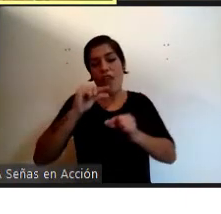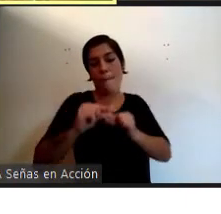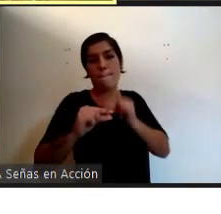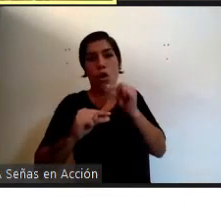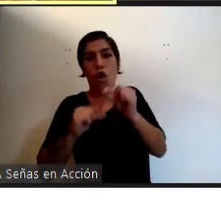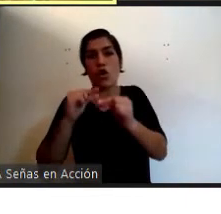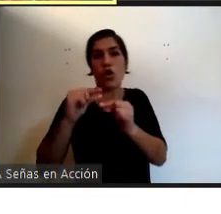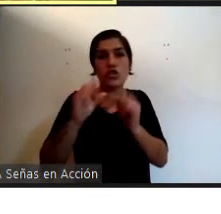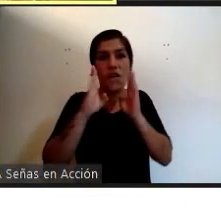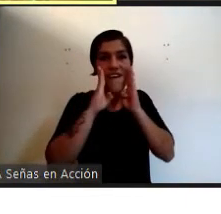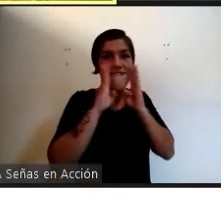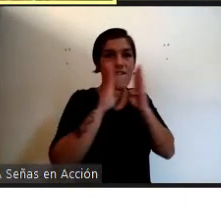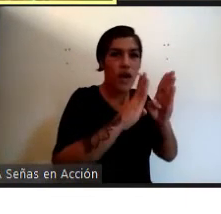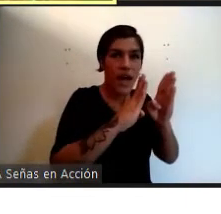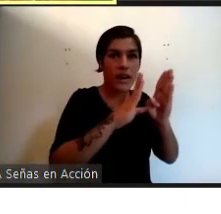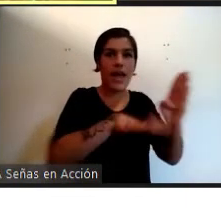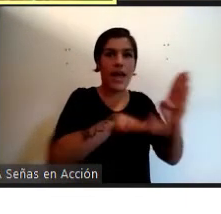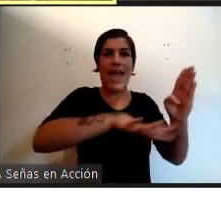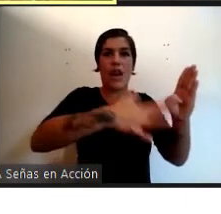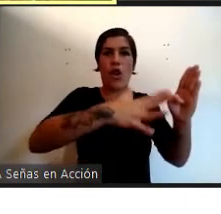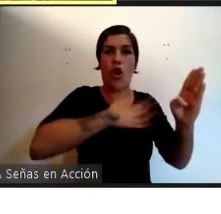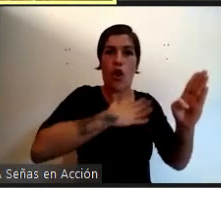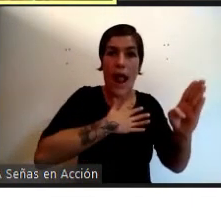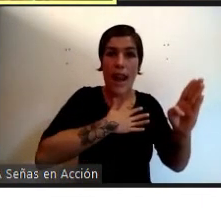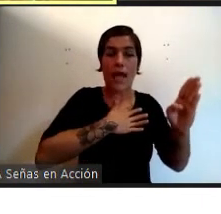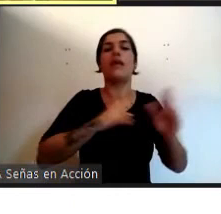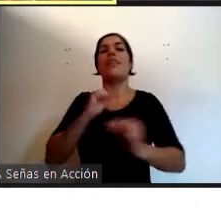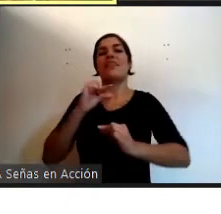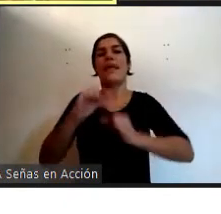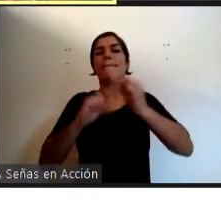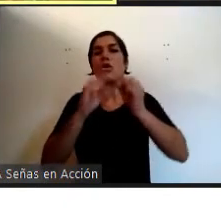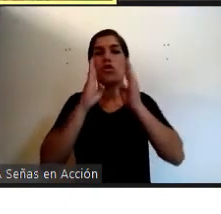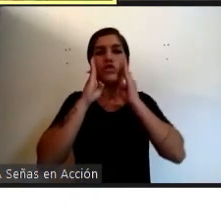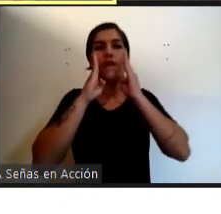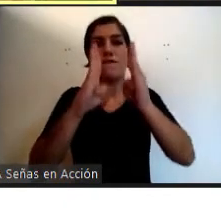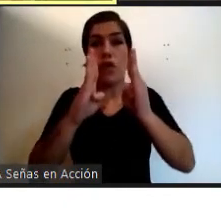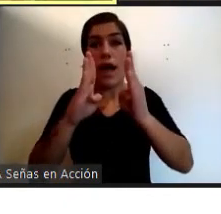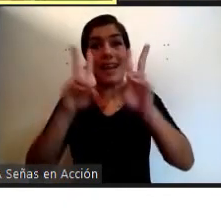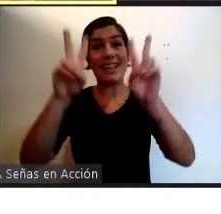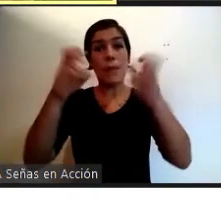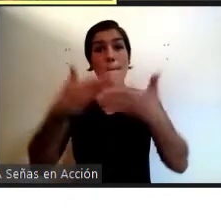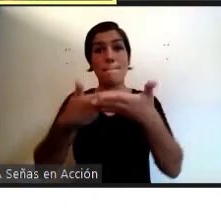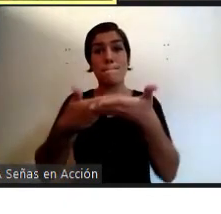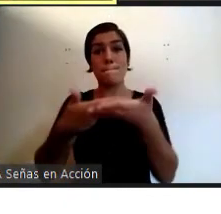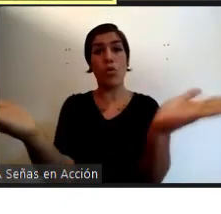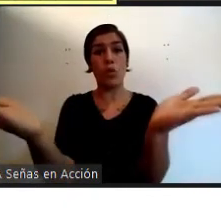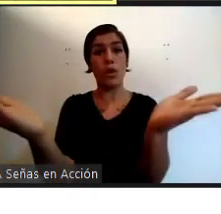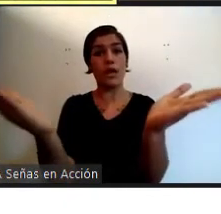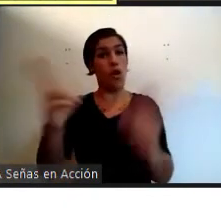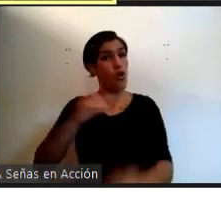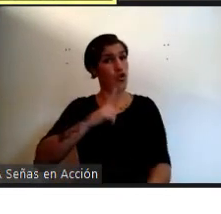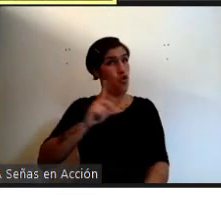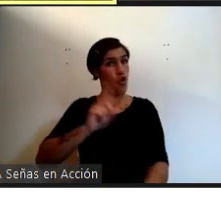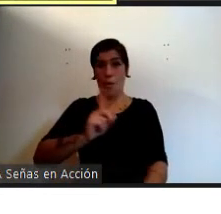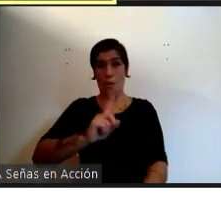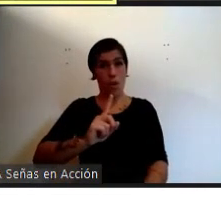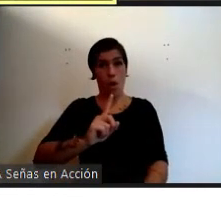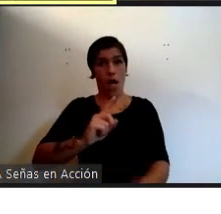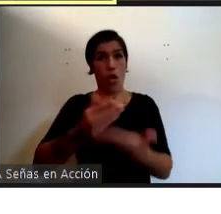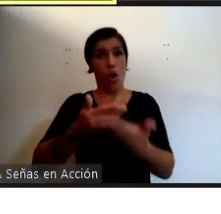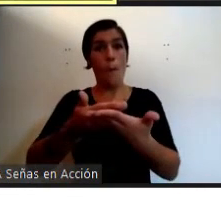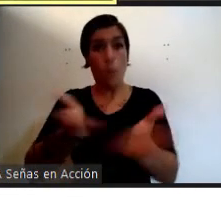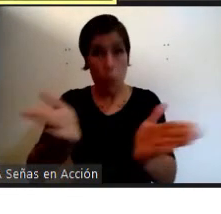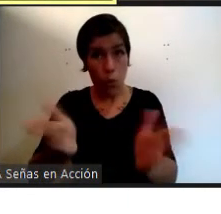will take a look at public interest, public art with far more interest, and the causes of common